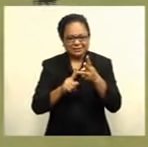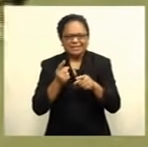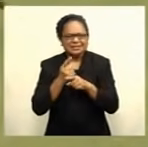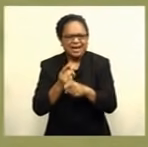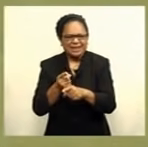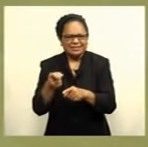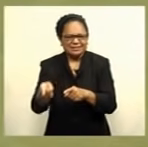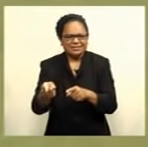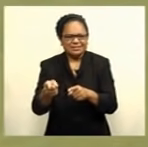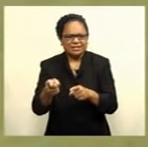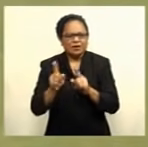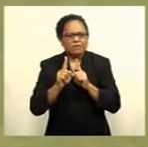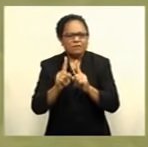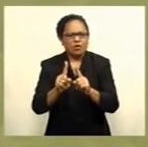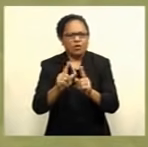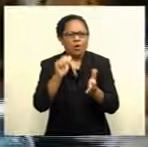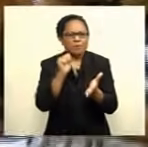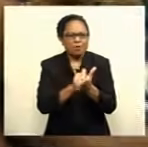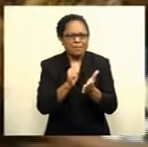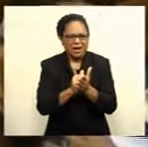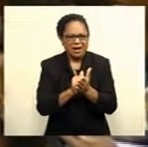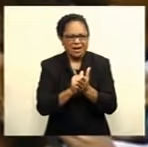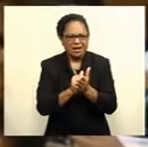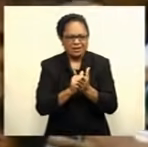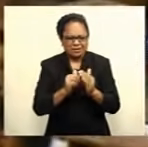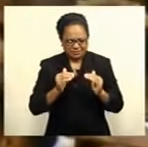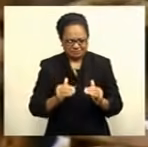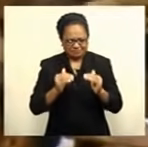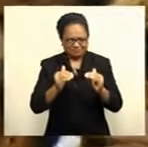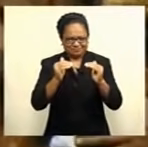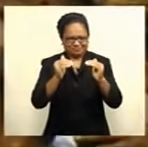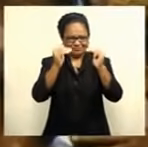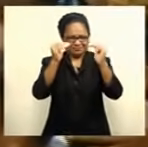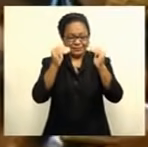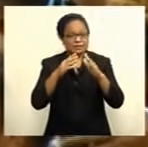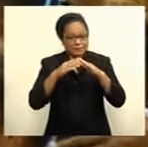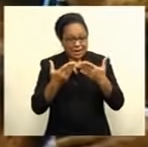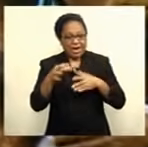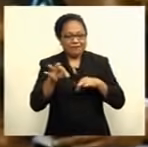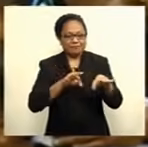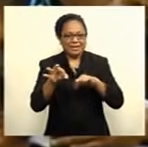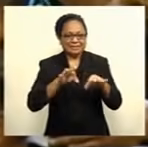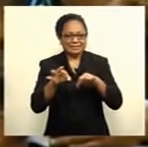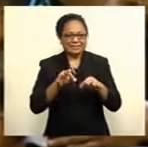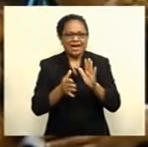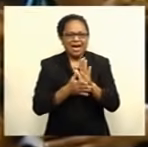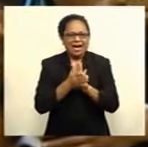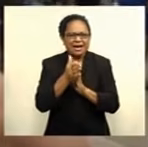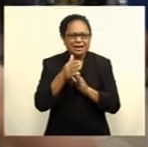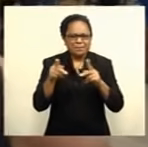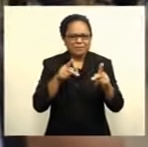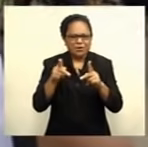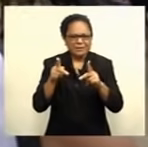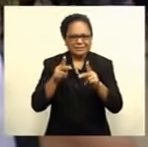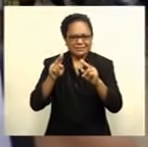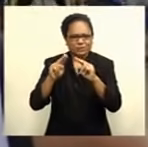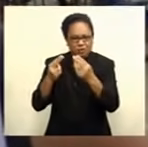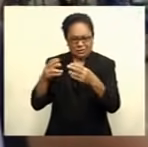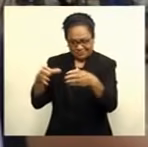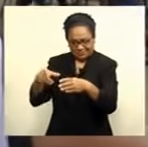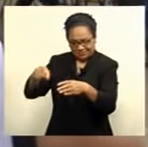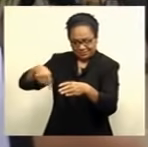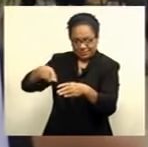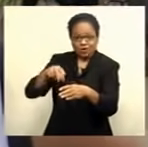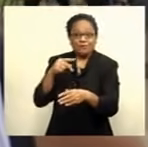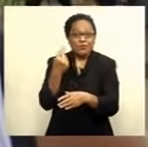proper setup pathway. Plans are also in place to set up a high-performance unit for young and upcoming